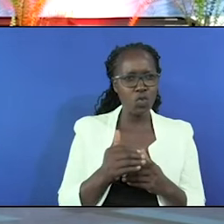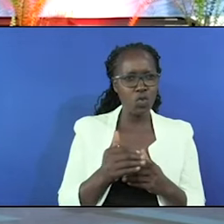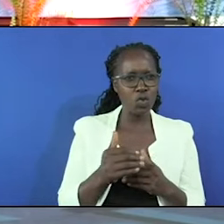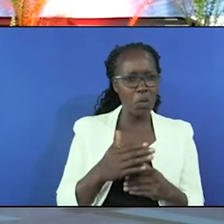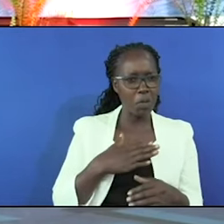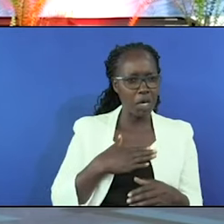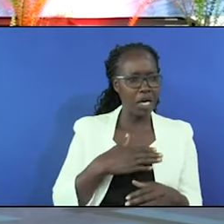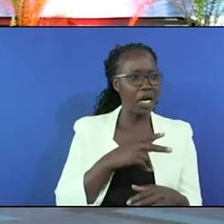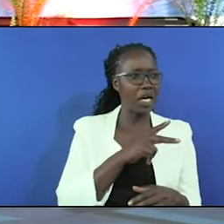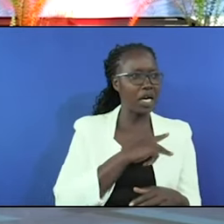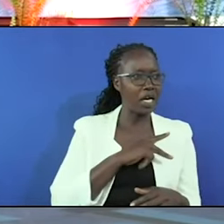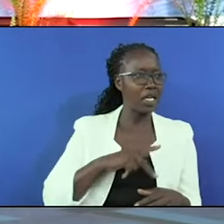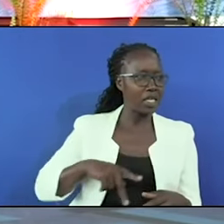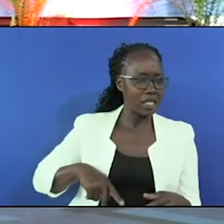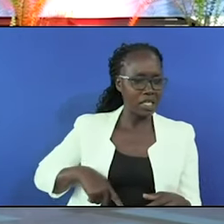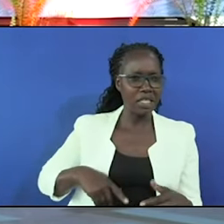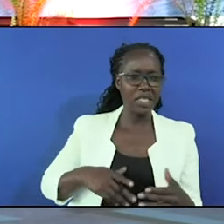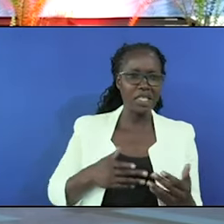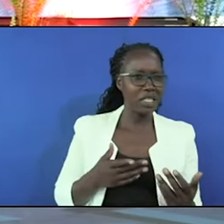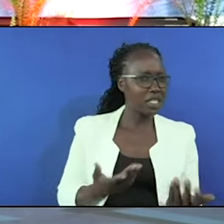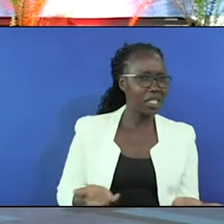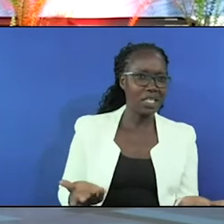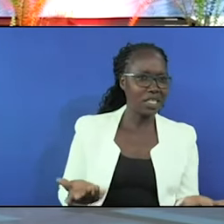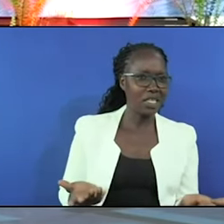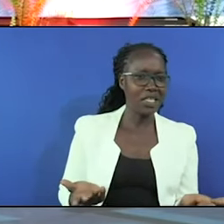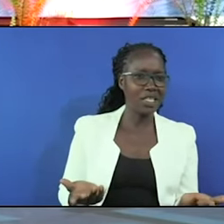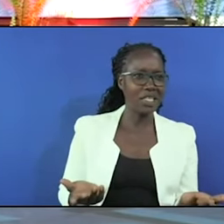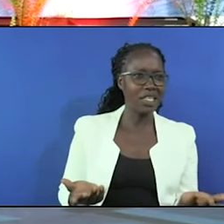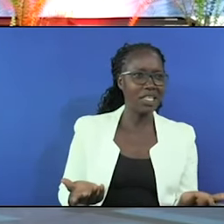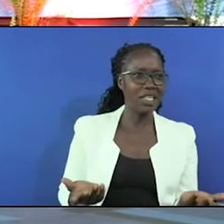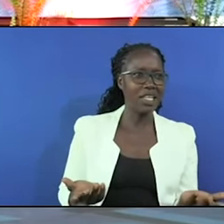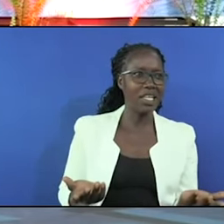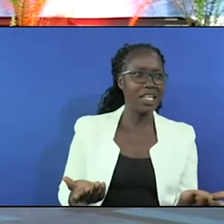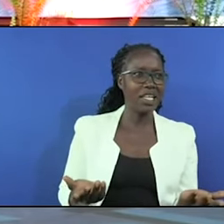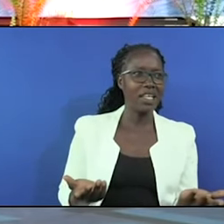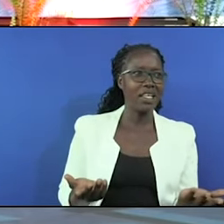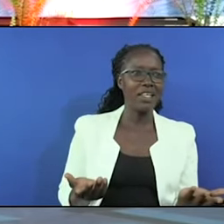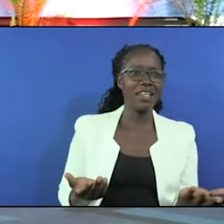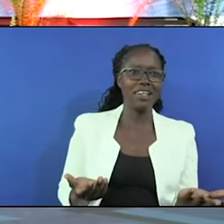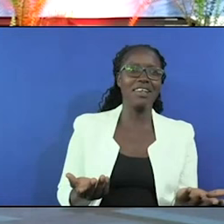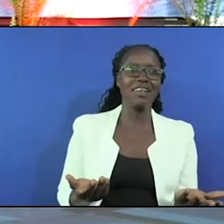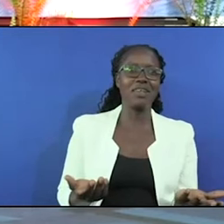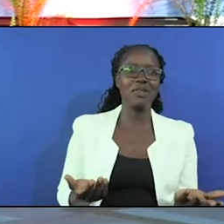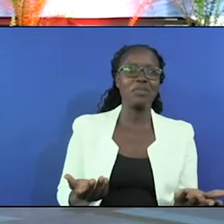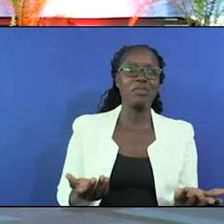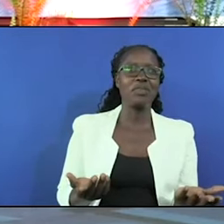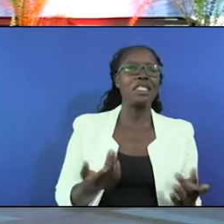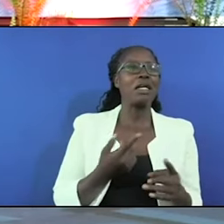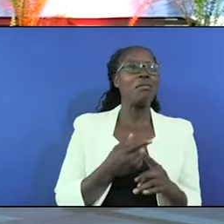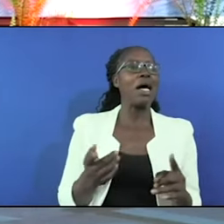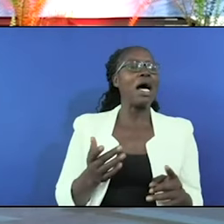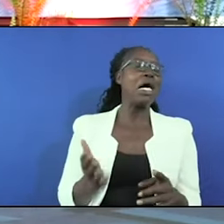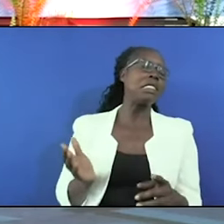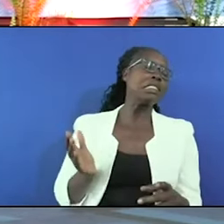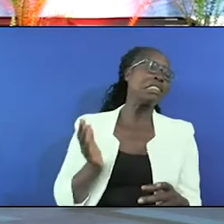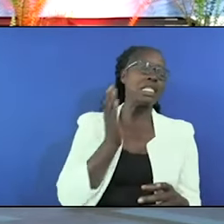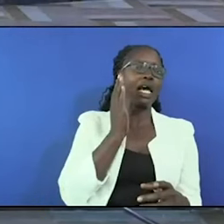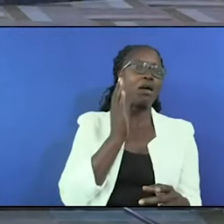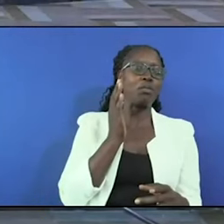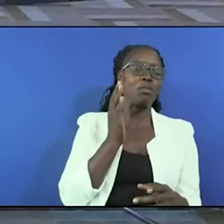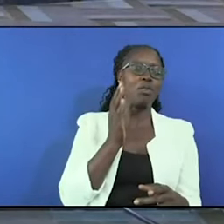My king. My king has been has been brought down by a slap. Oh